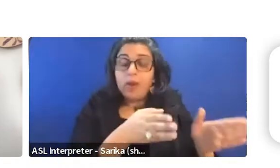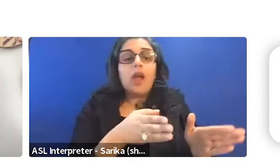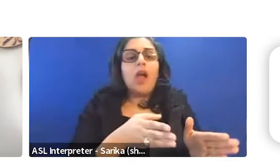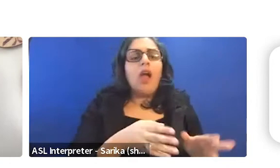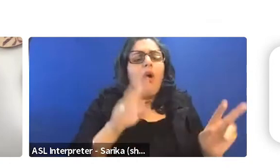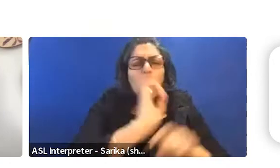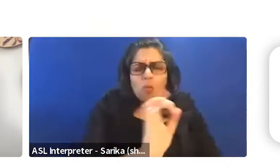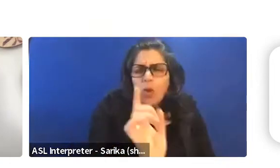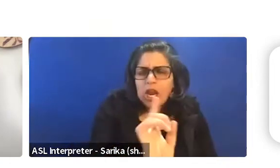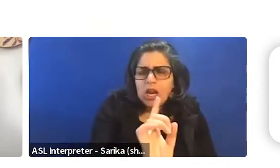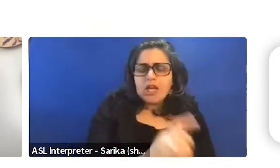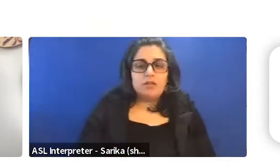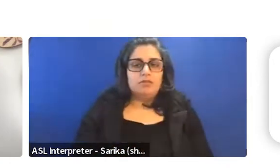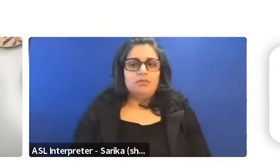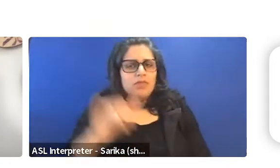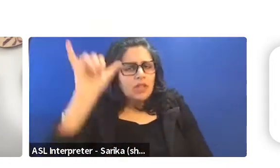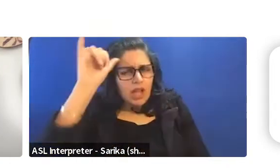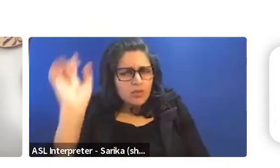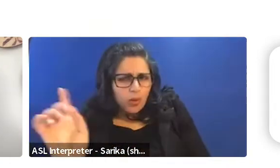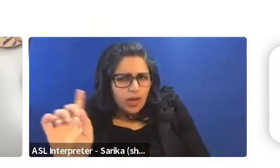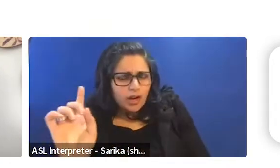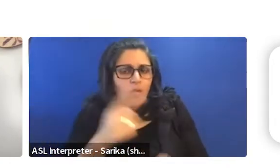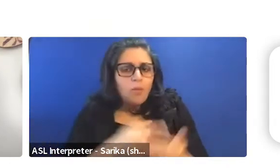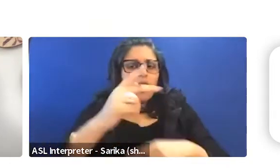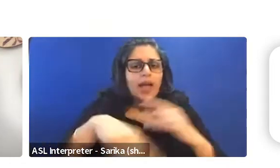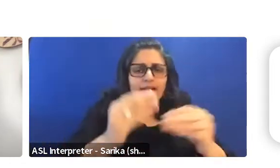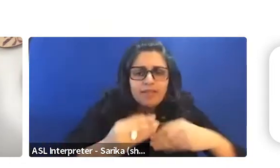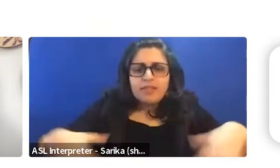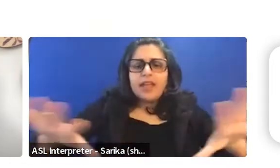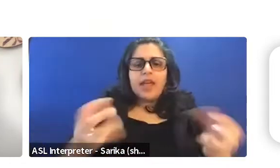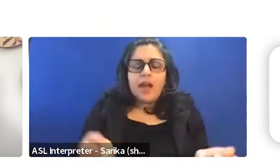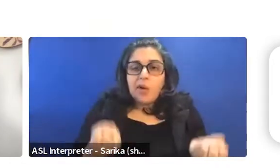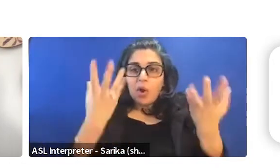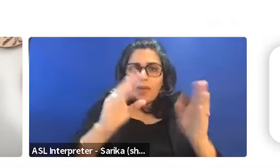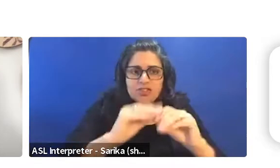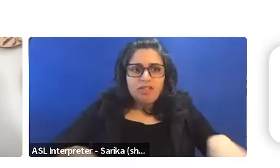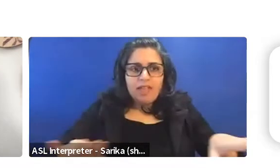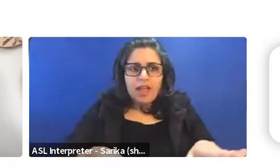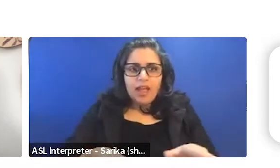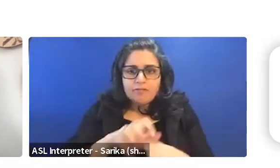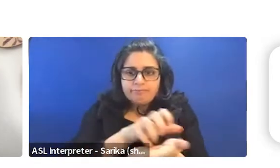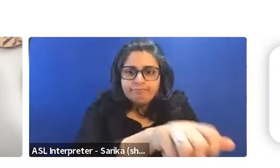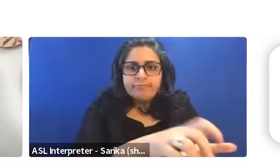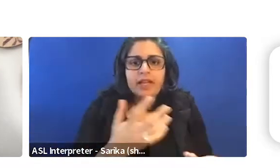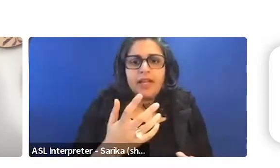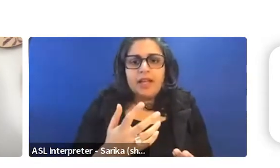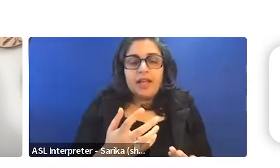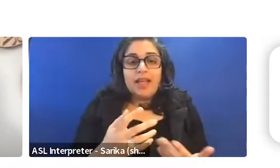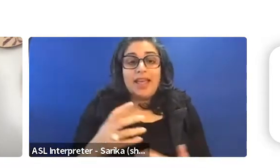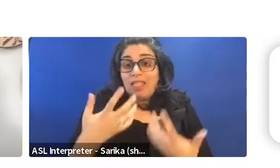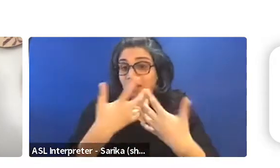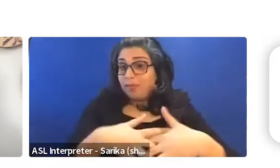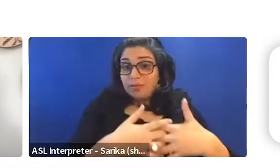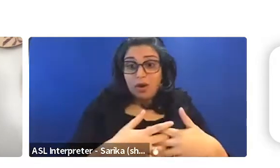being produced. Where are the cows? What kind of land are they on? How much land are they on? And then secondly, what is the tanning process? You